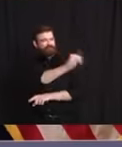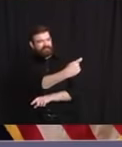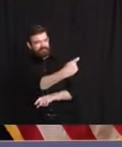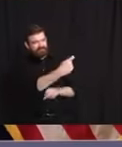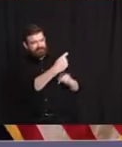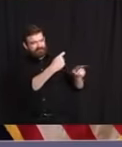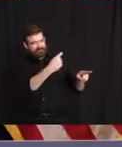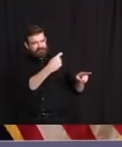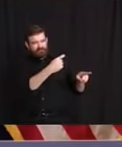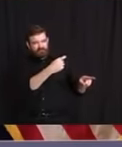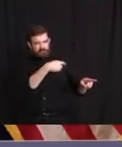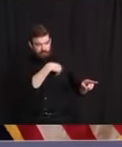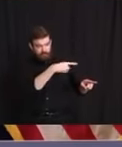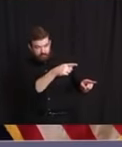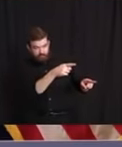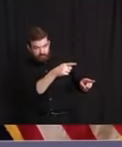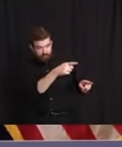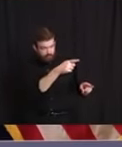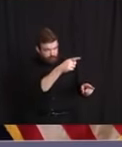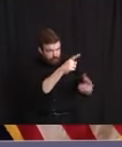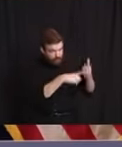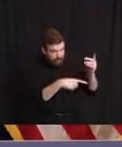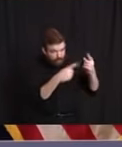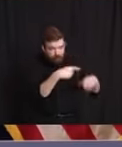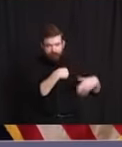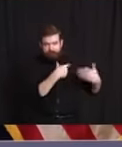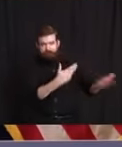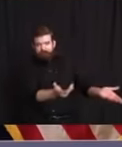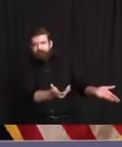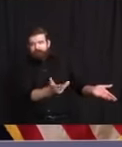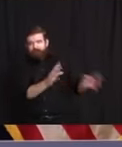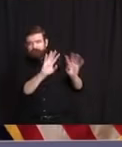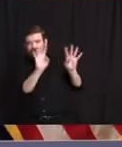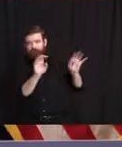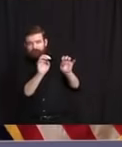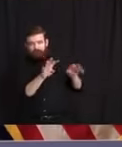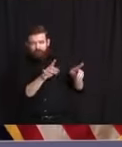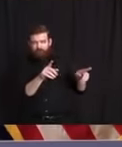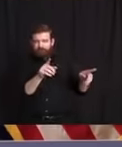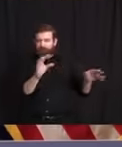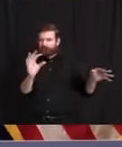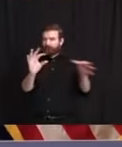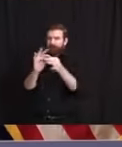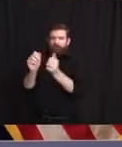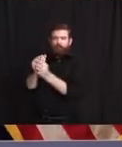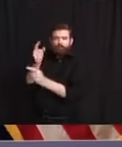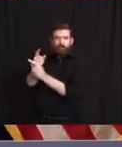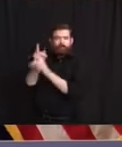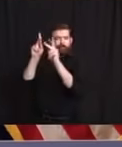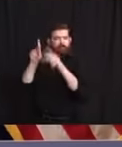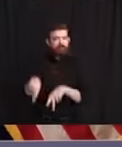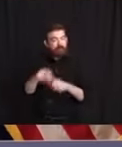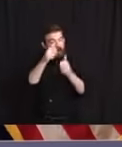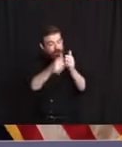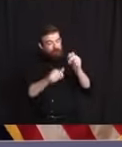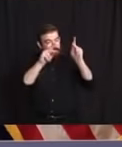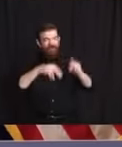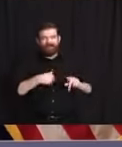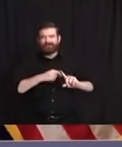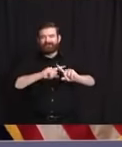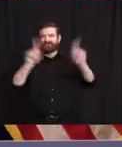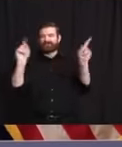that has come out with him yet, but it invariably is very specific to the individual. And